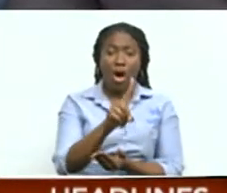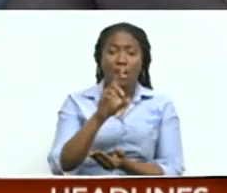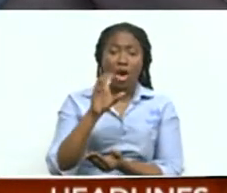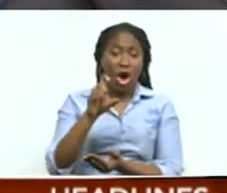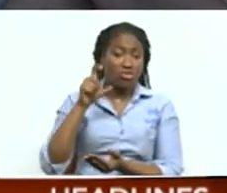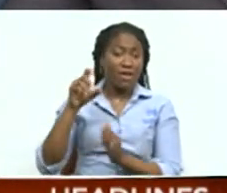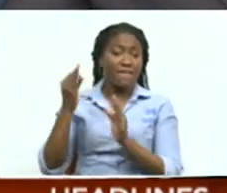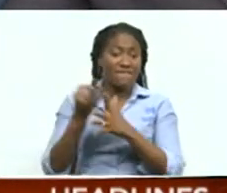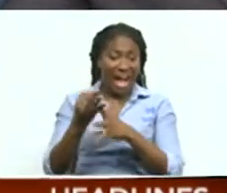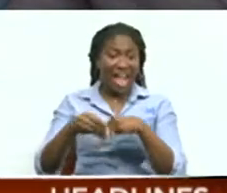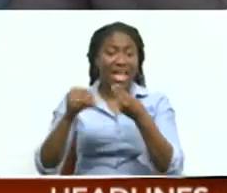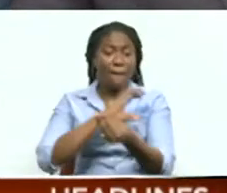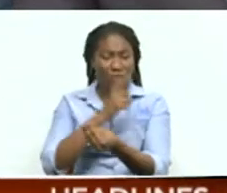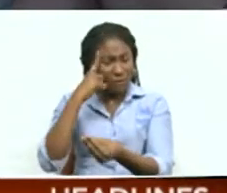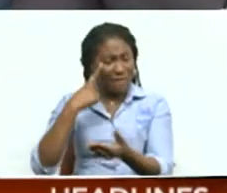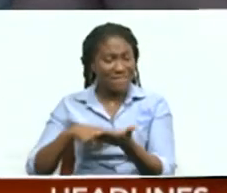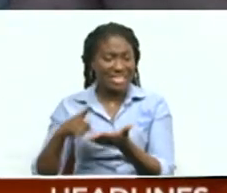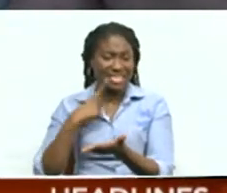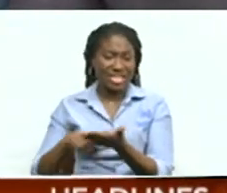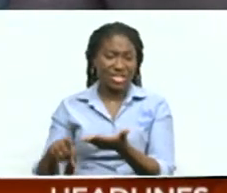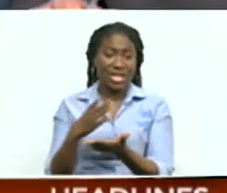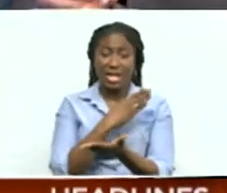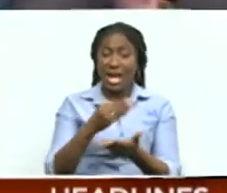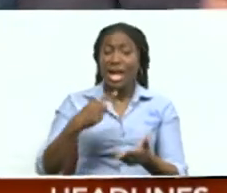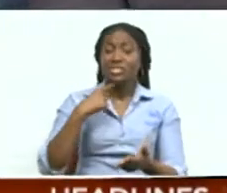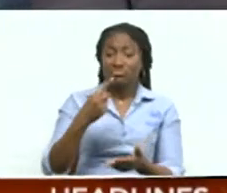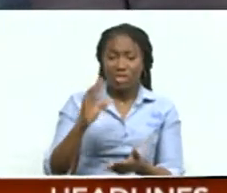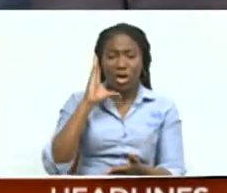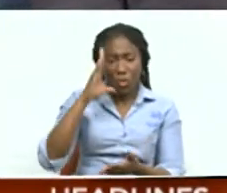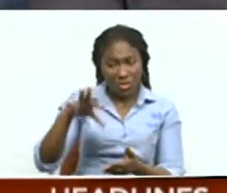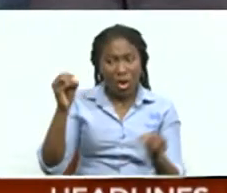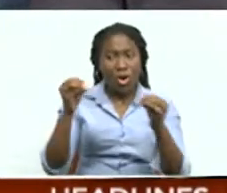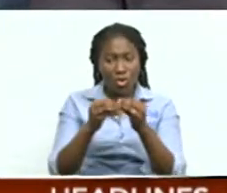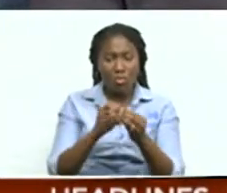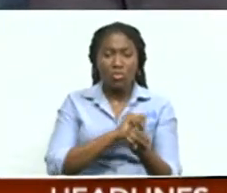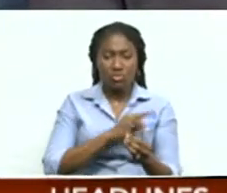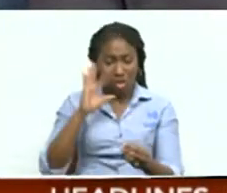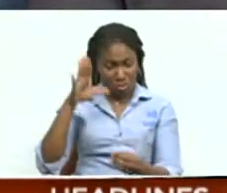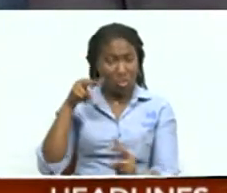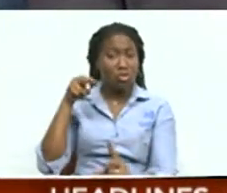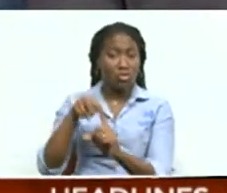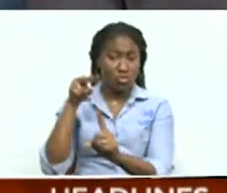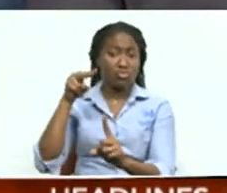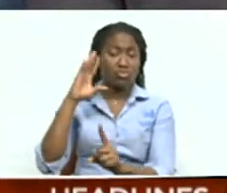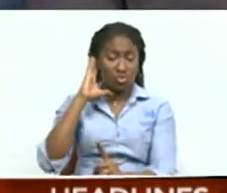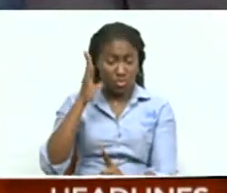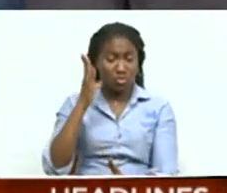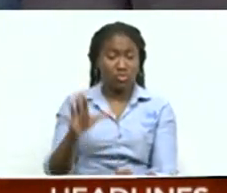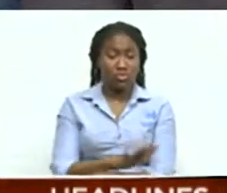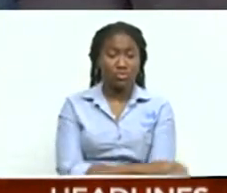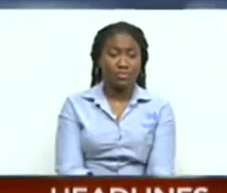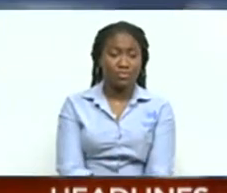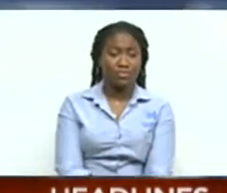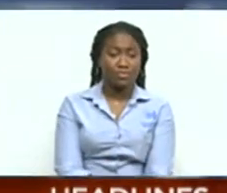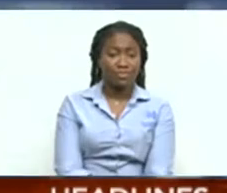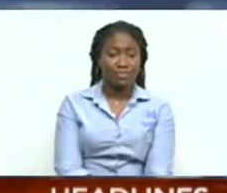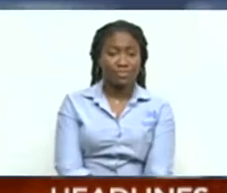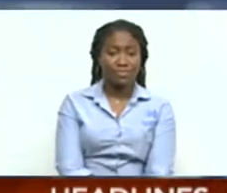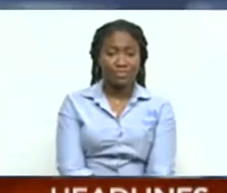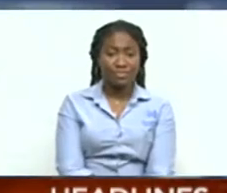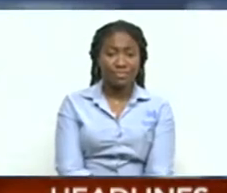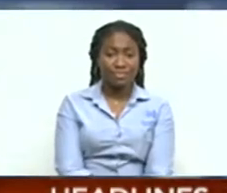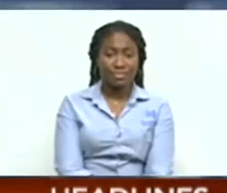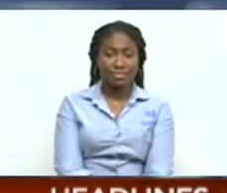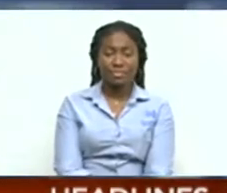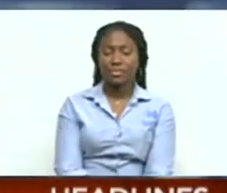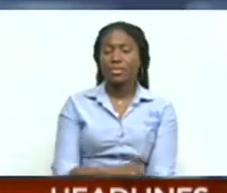files to police for investigation. She expects that more employees will face the full brunt of the law. A